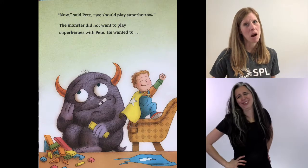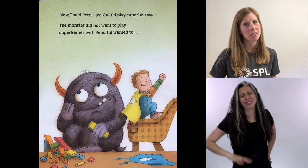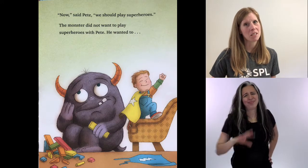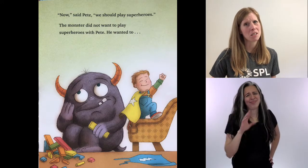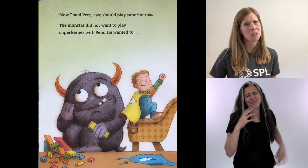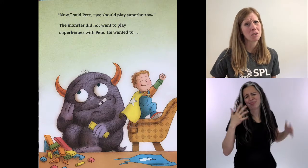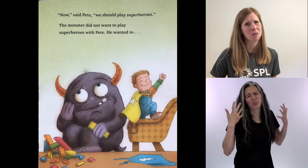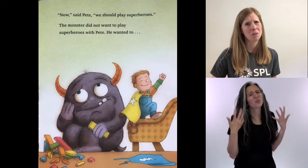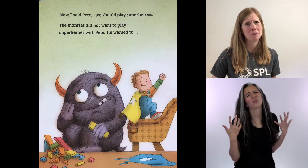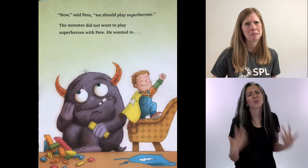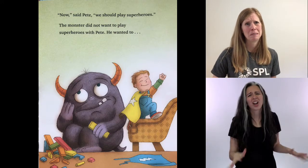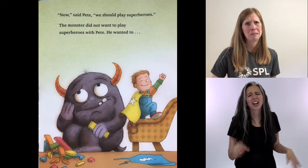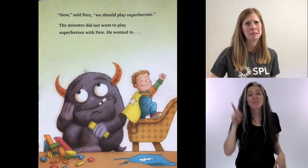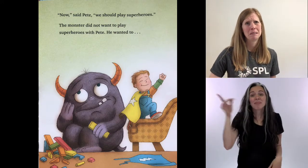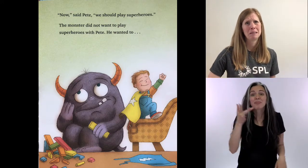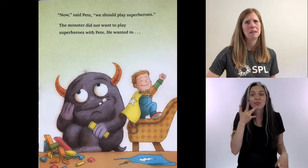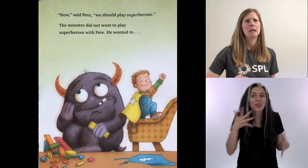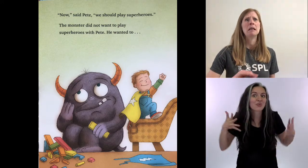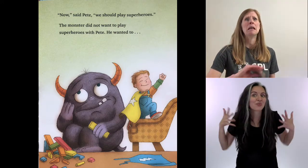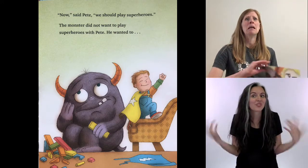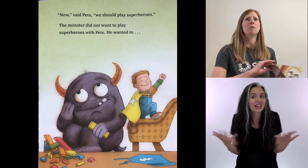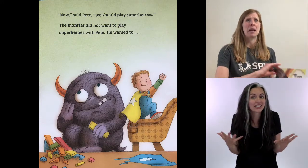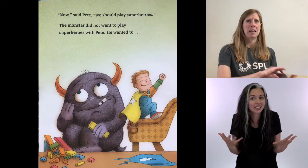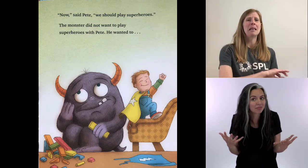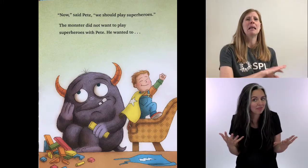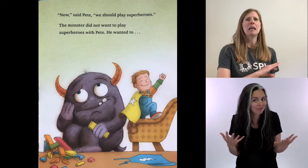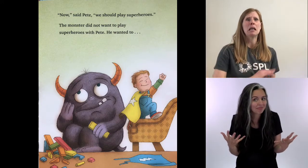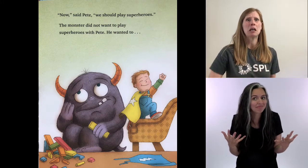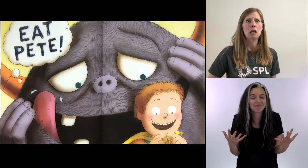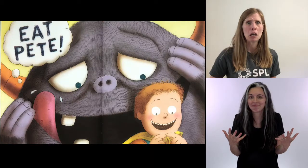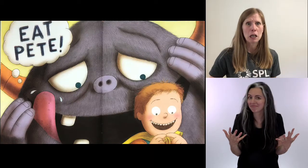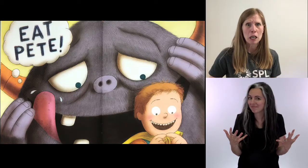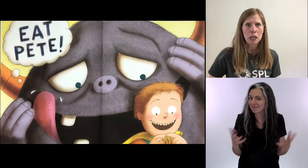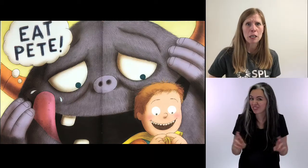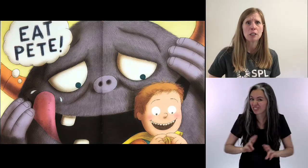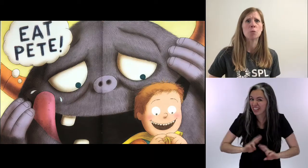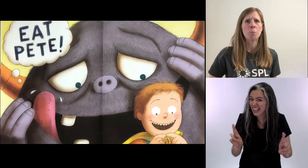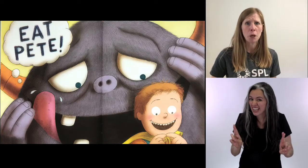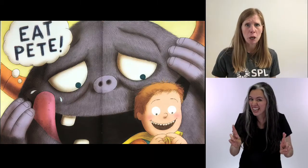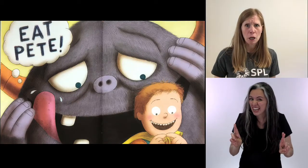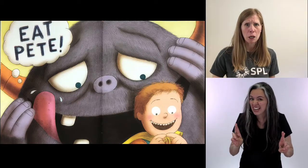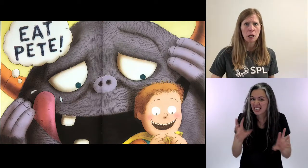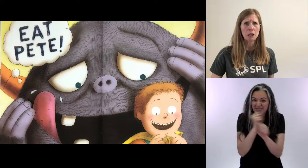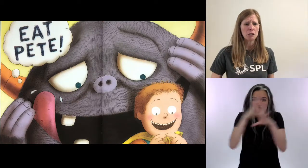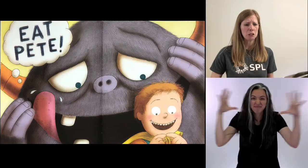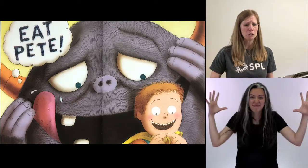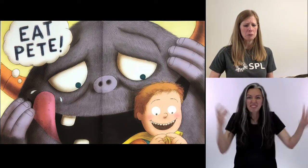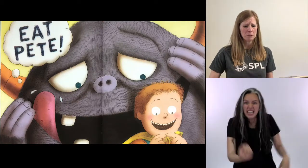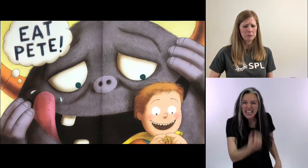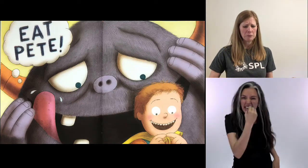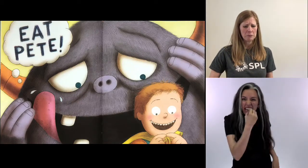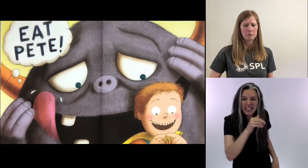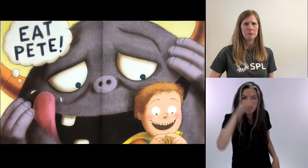He wanted to... Ready? Eat